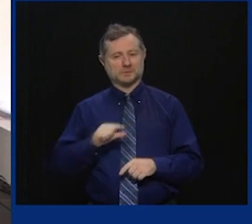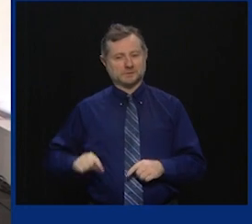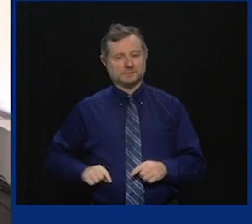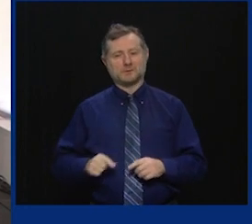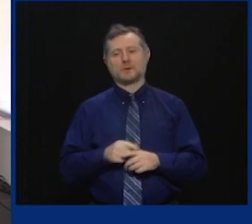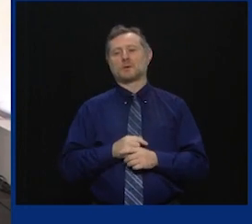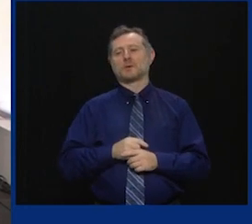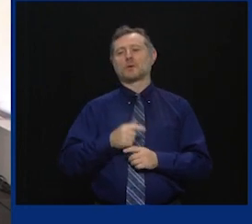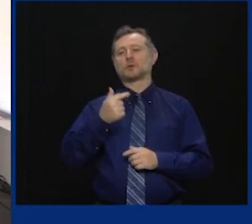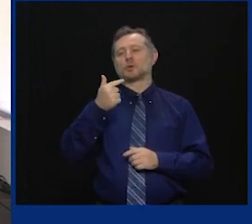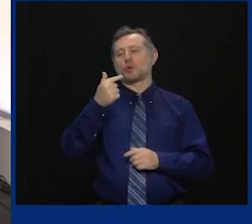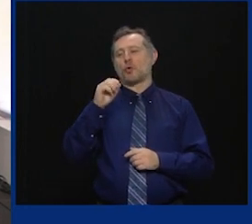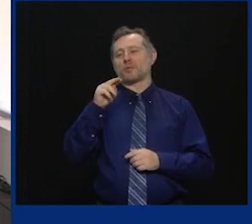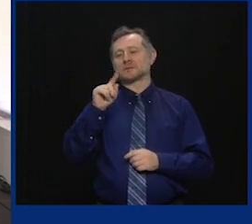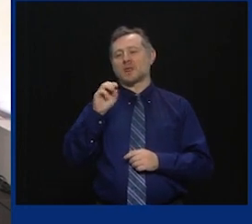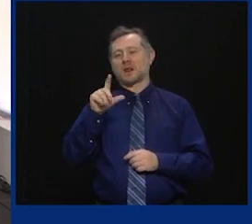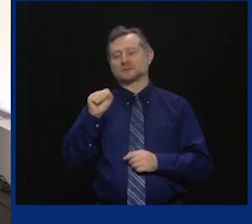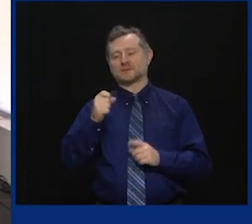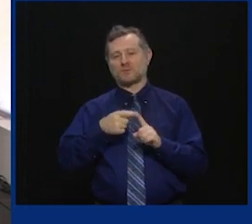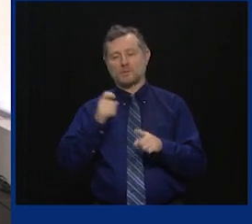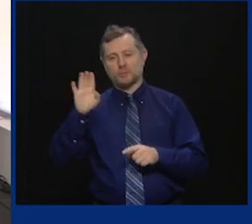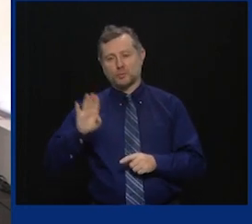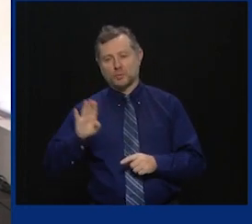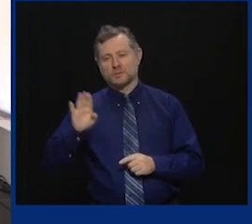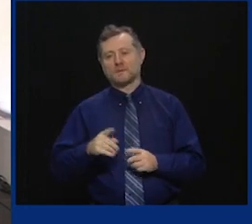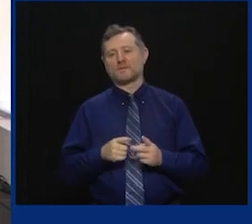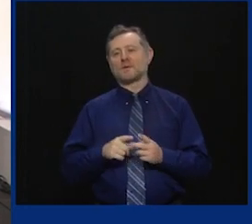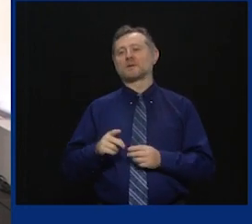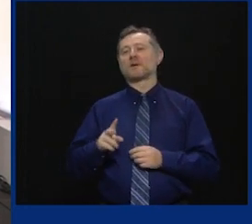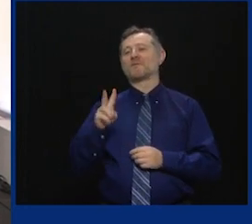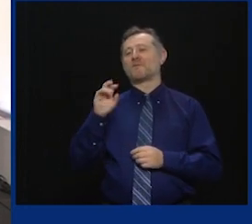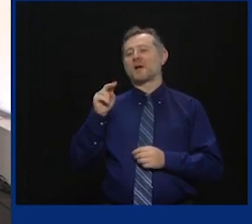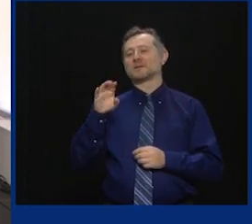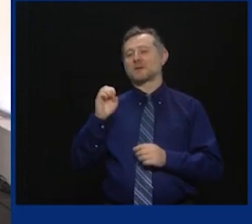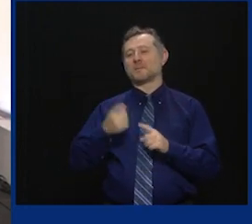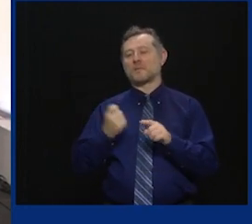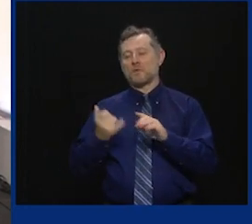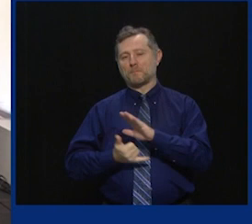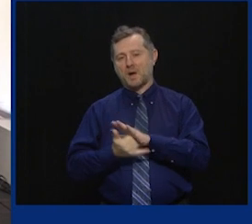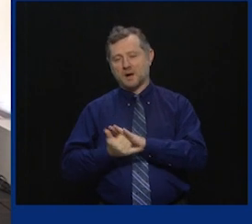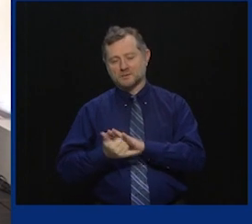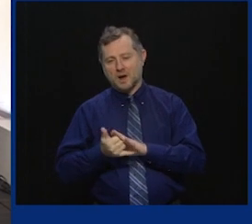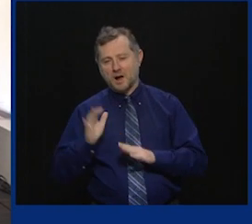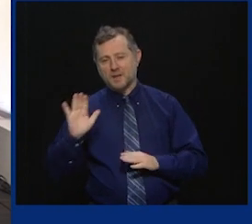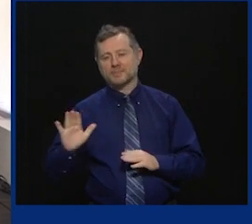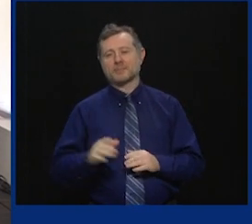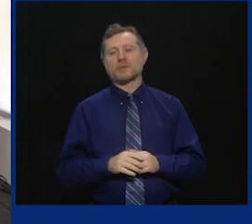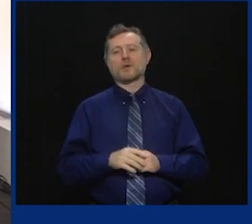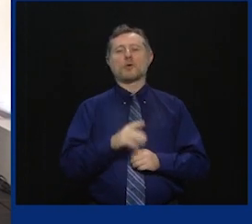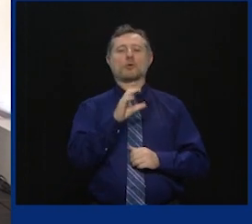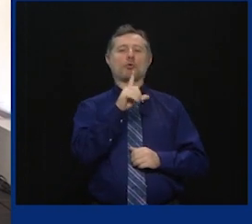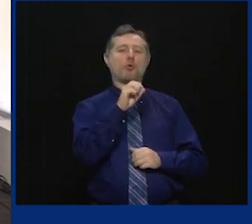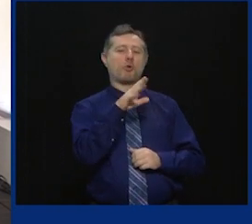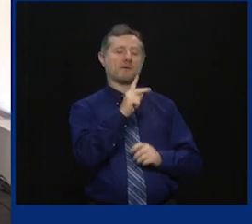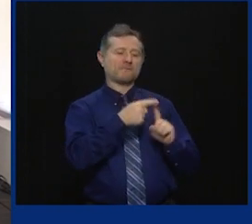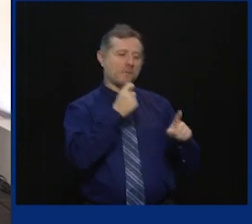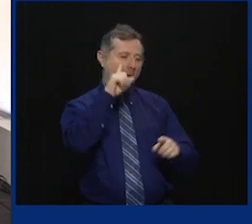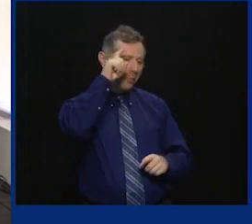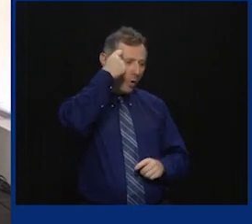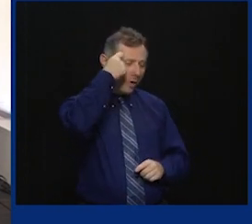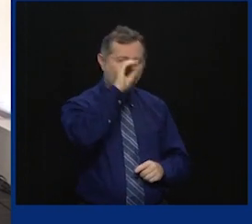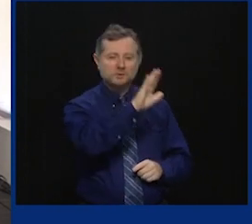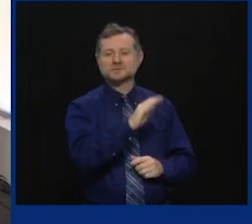Brooklyn, Cy Vance from Manhattan, Darcel Clark from the Bronx, and Mimi Roca from